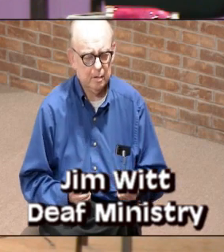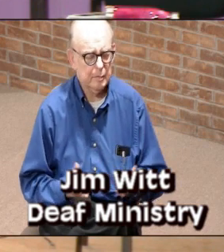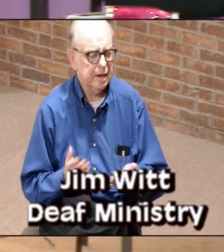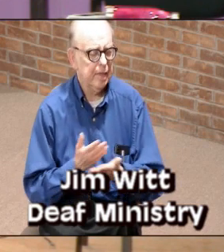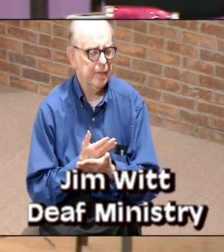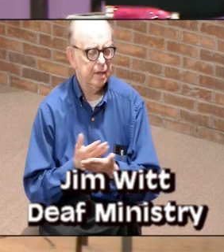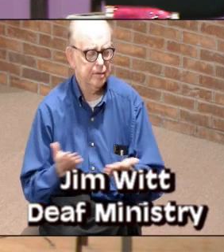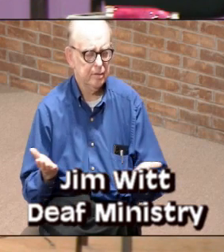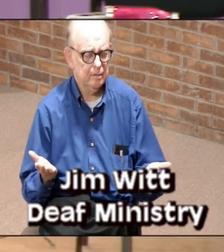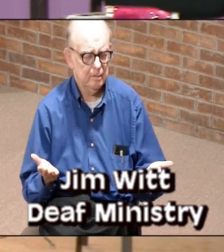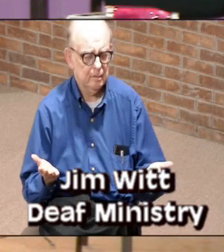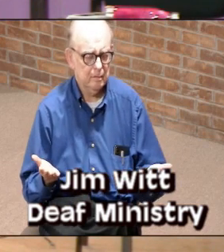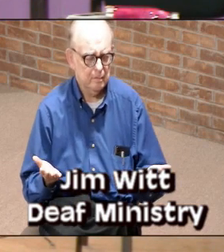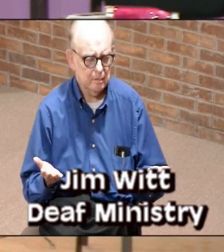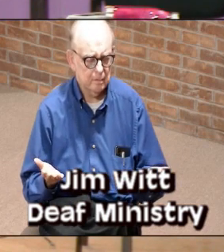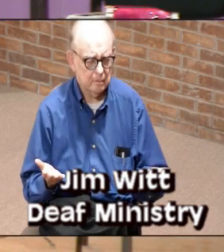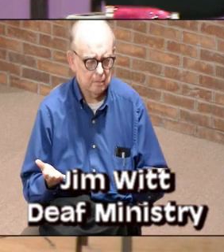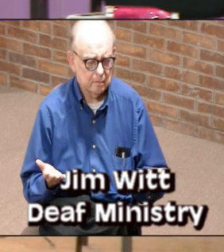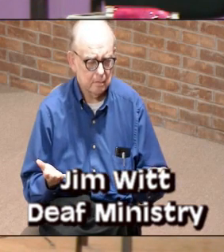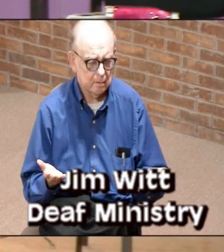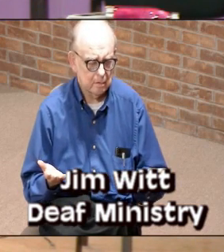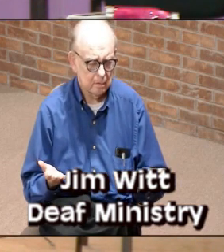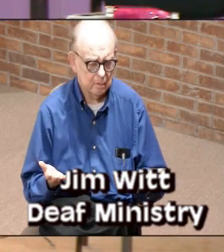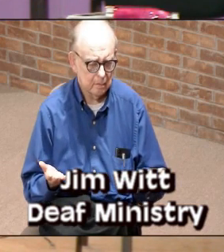of things that